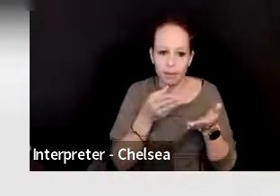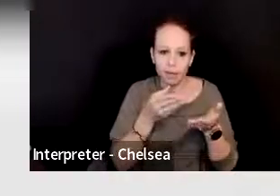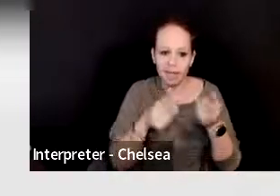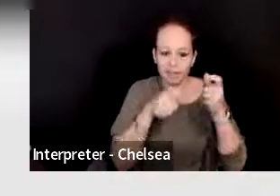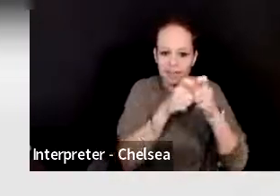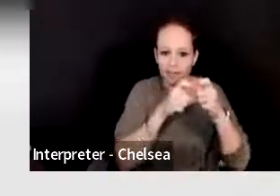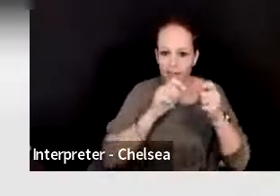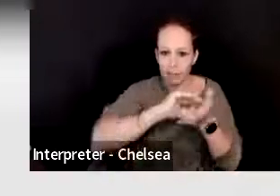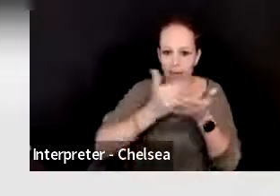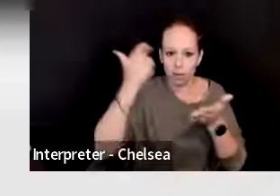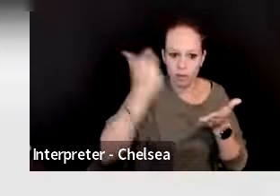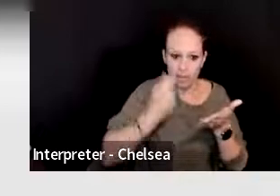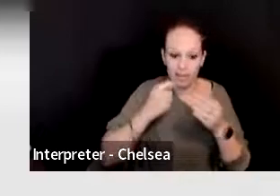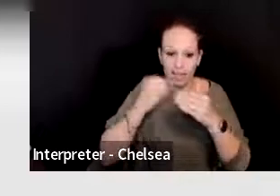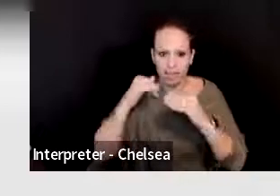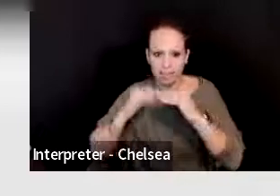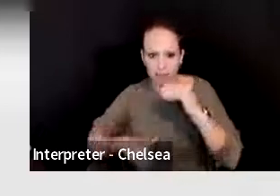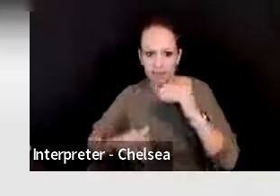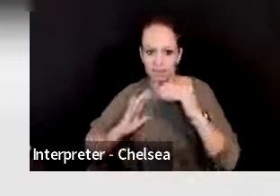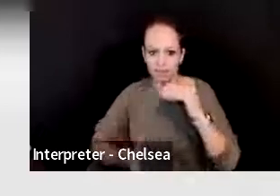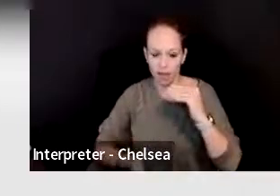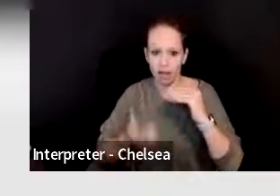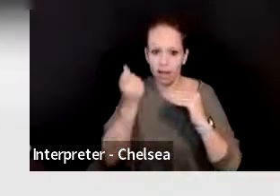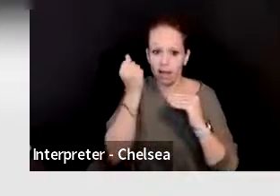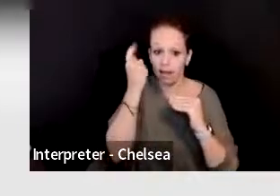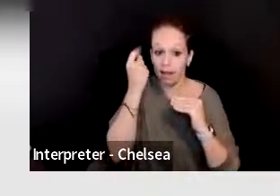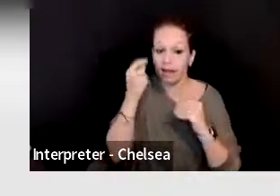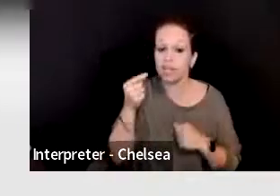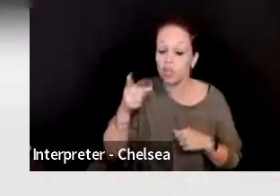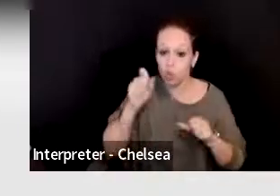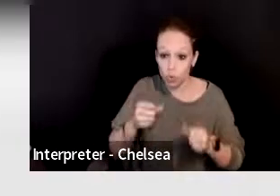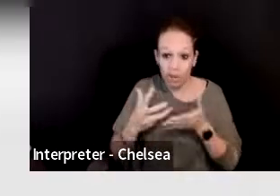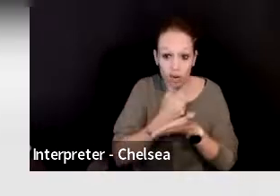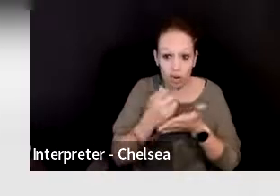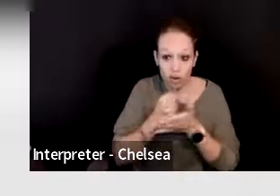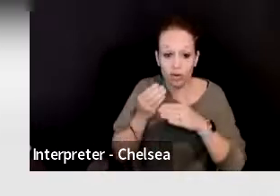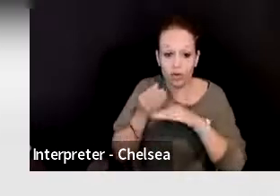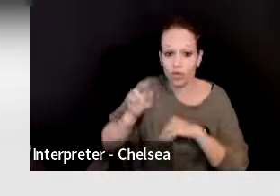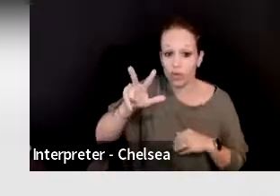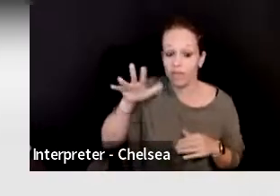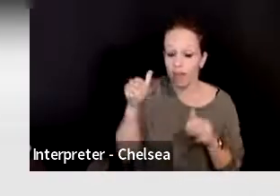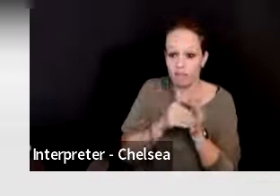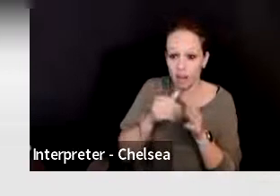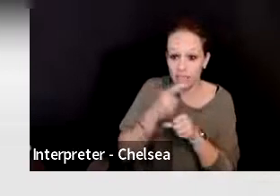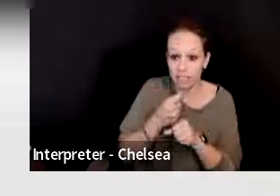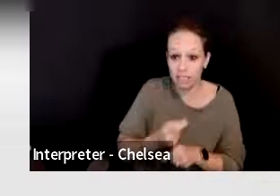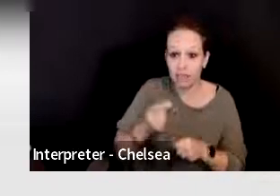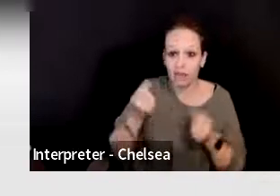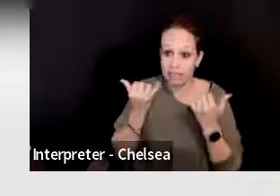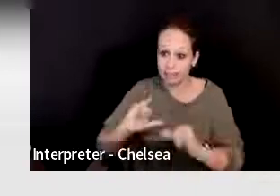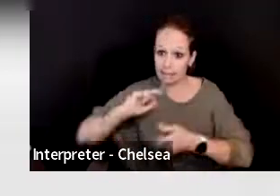threshold amount. And that amount will be over $35,000 a year. So as you can